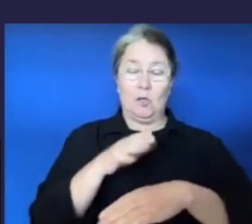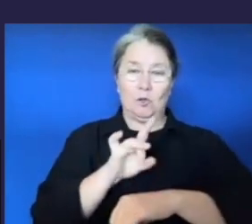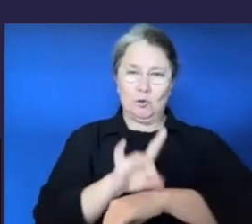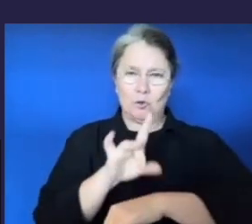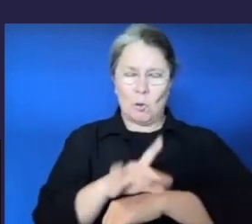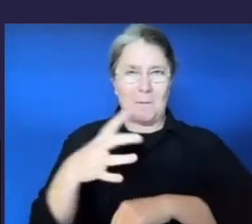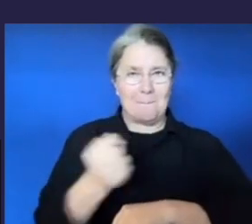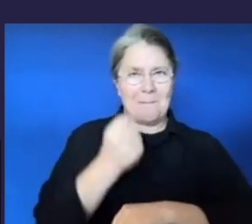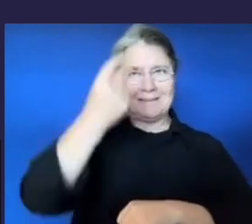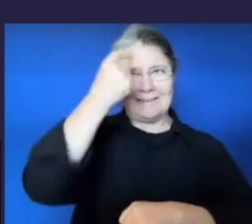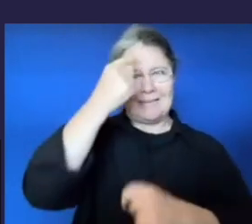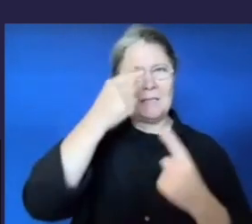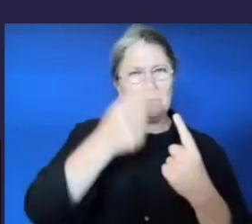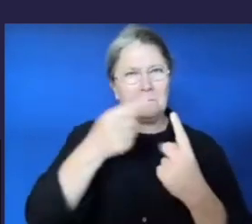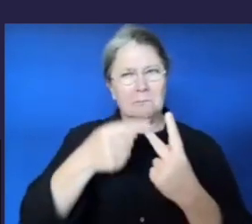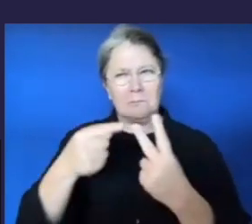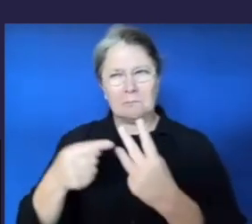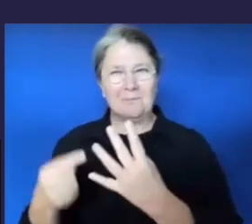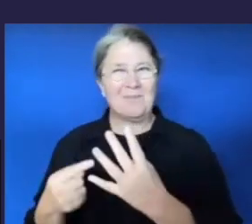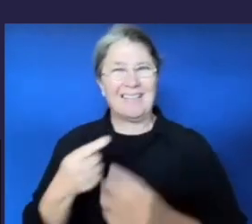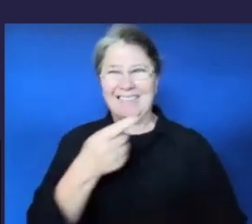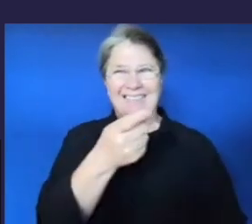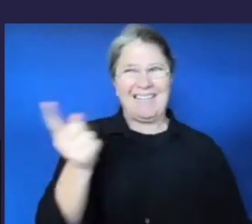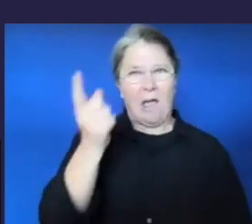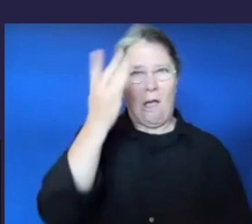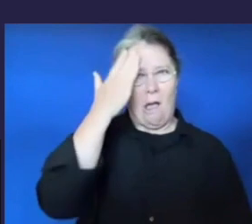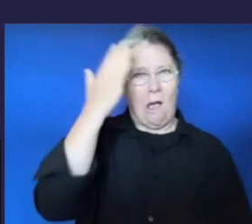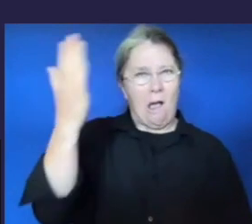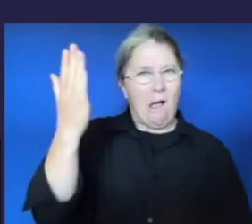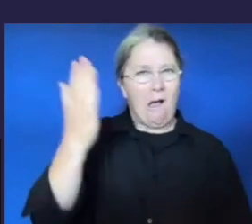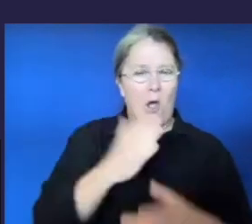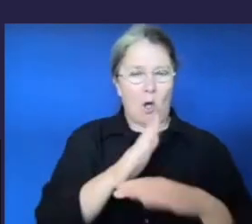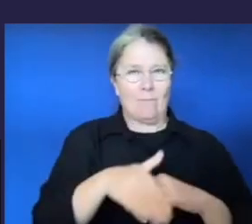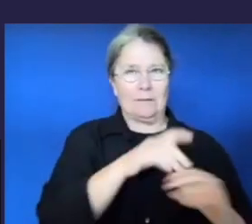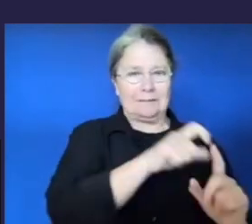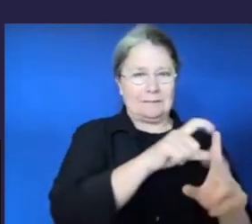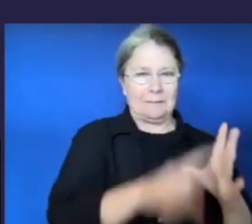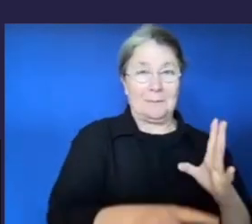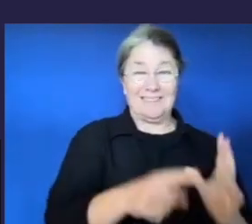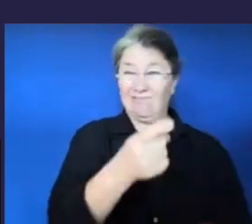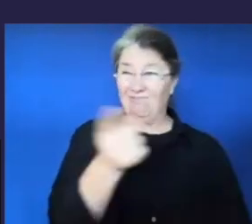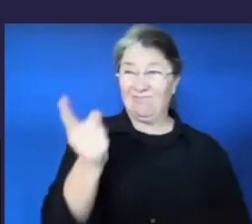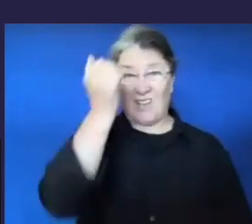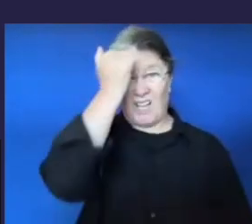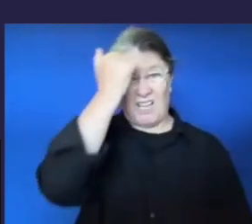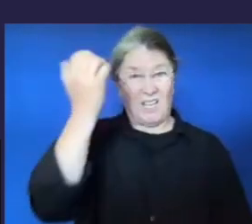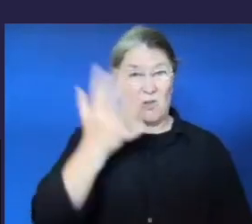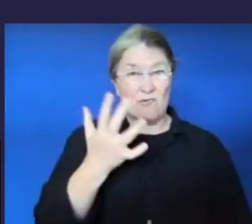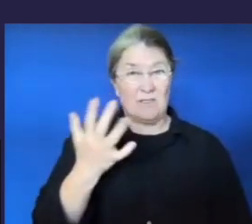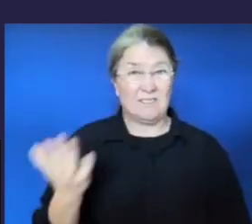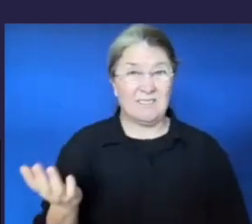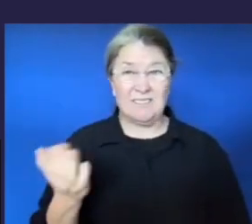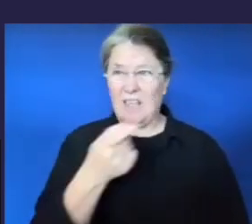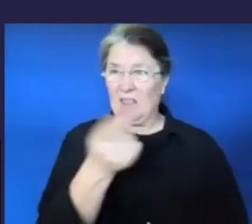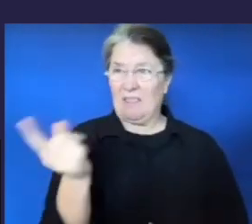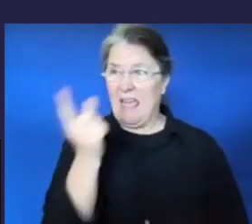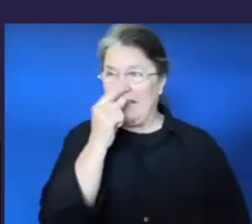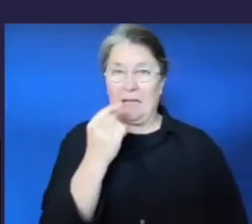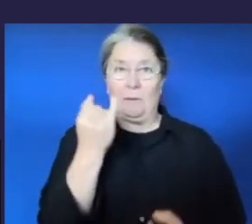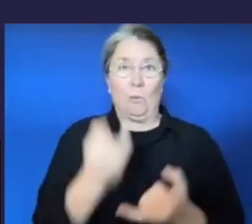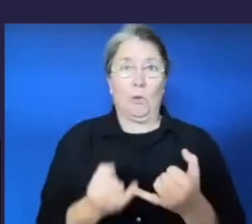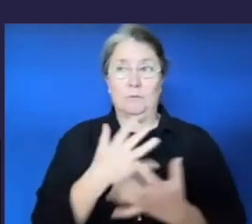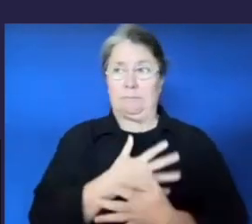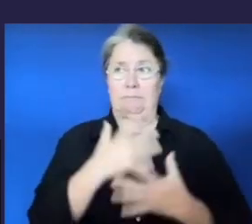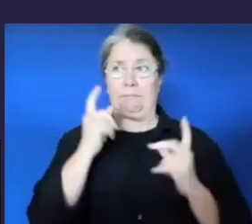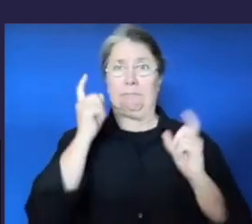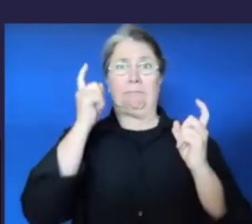about disability, and ignorance can often breed anxiety. Mistaken stereotypical images of people with disabilities